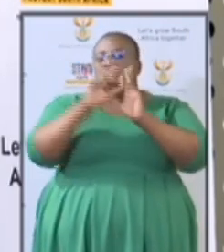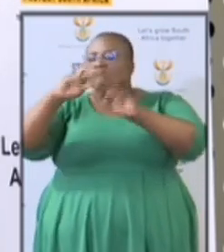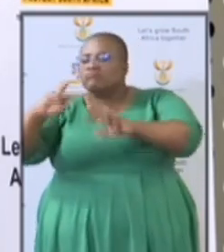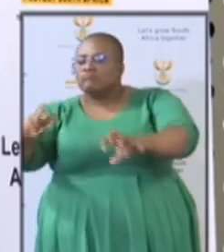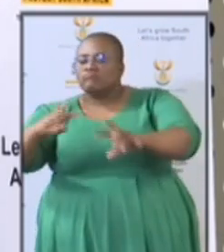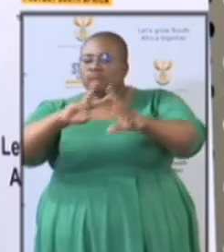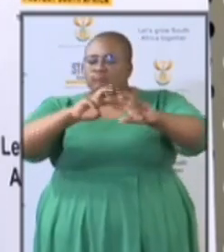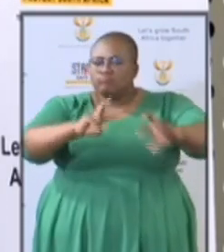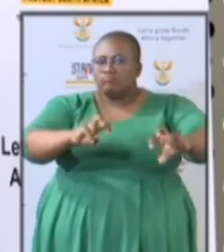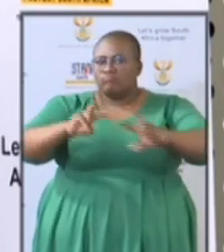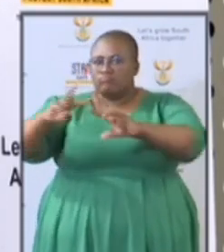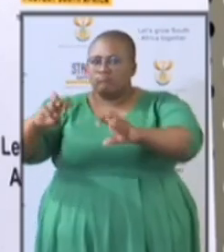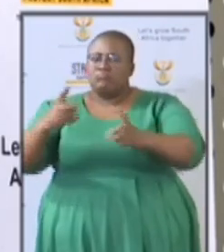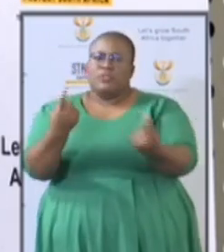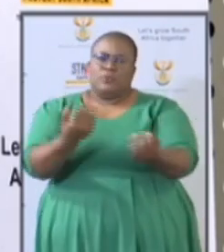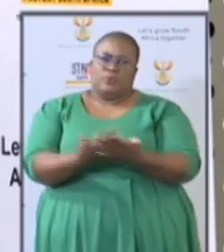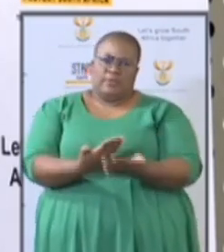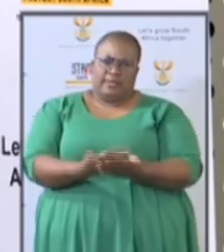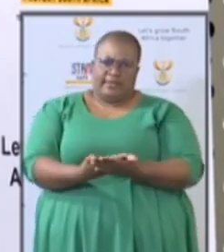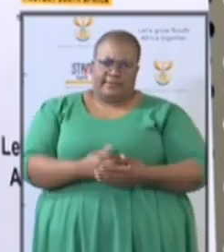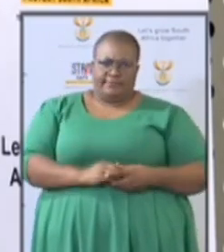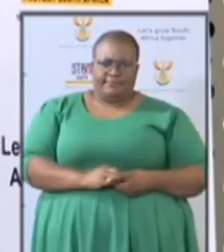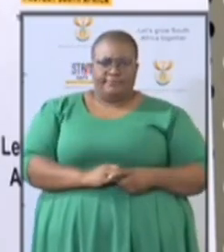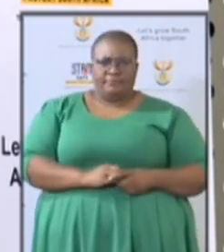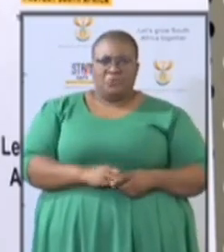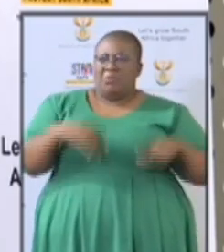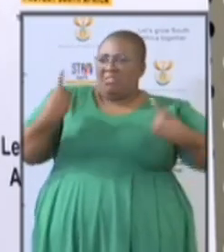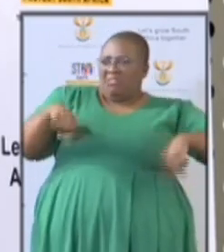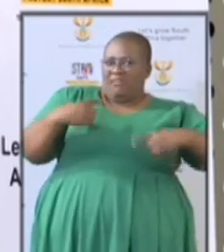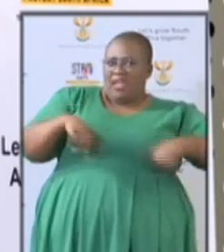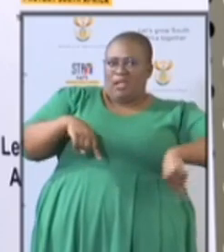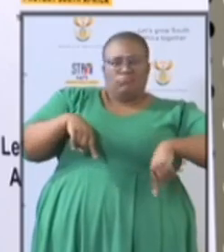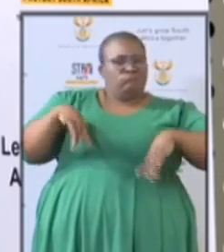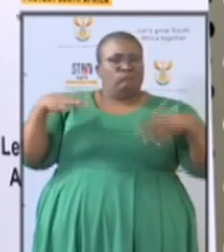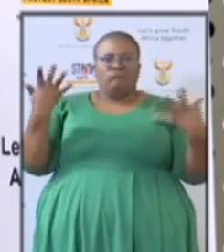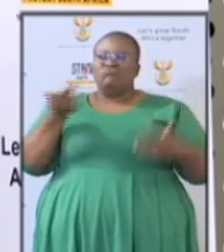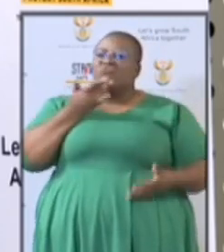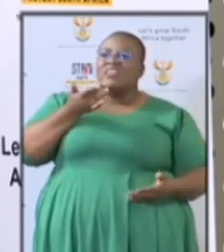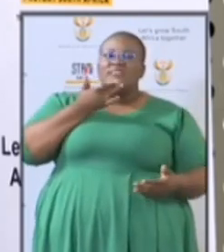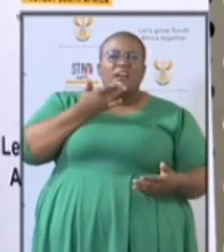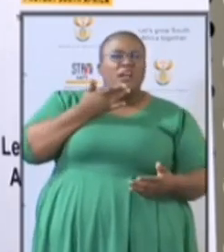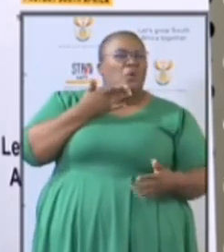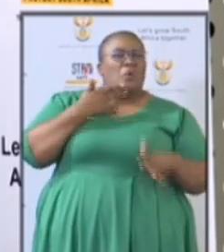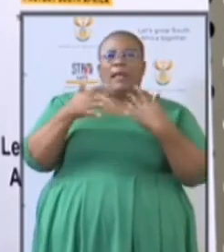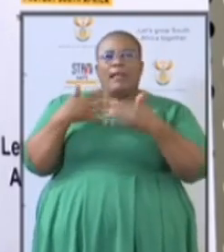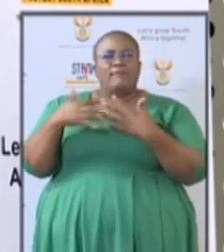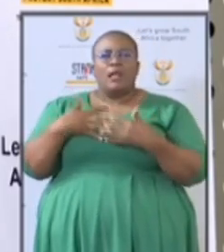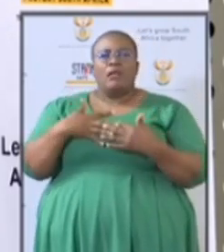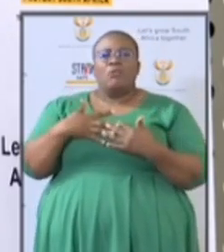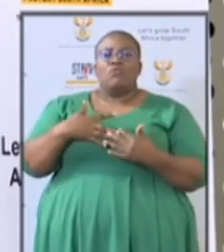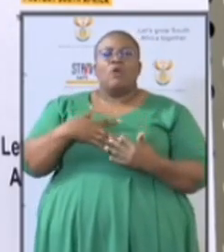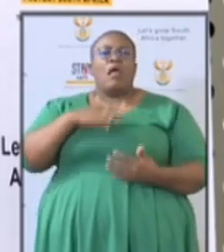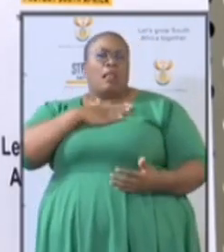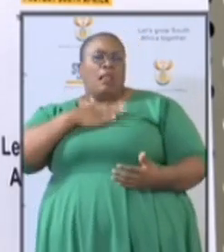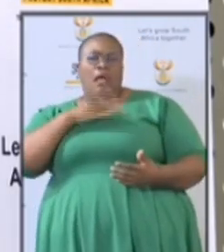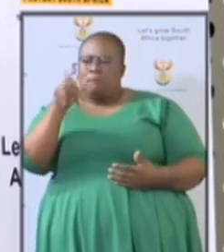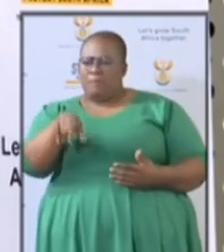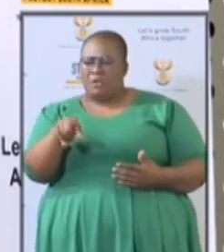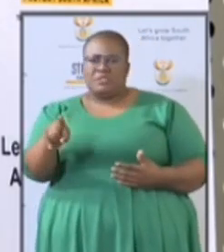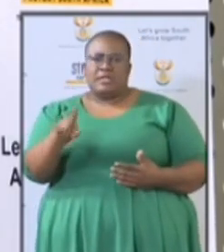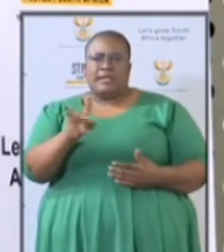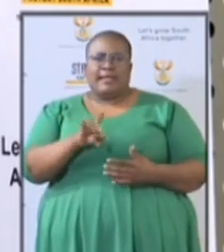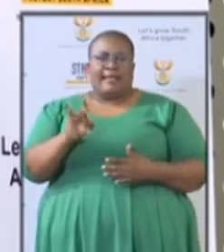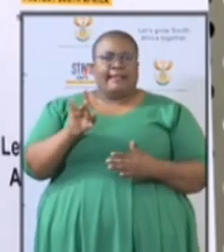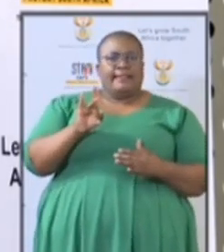empowered to act without any fear, favor, or prejudice to anyone, either